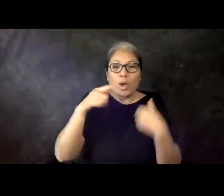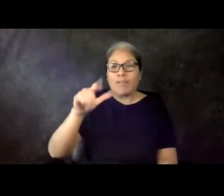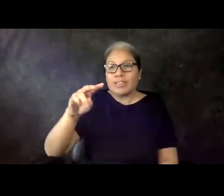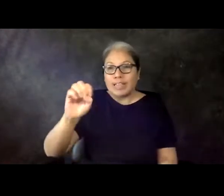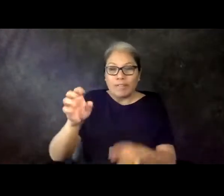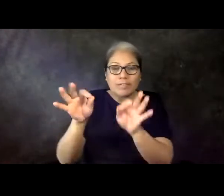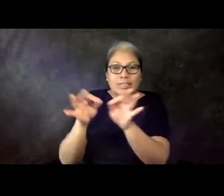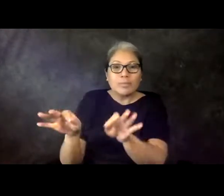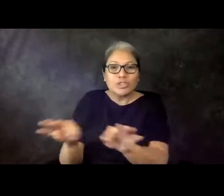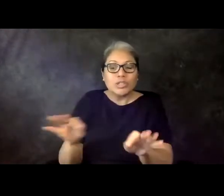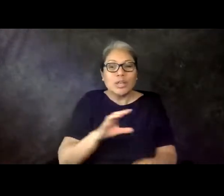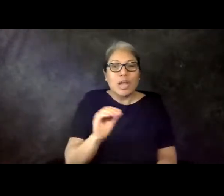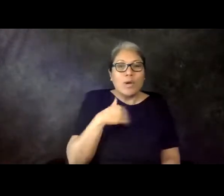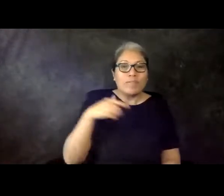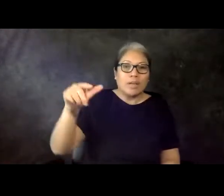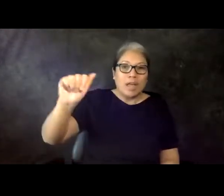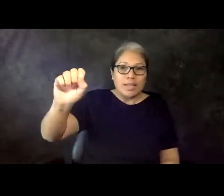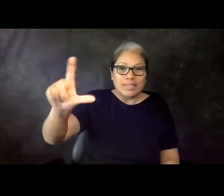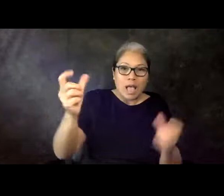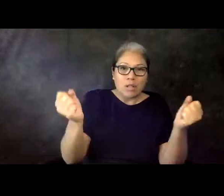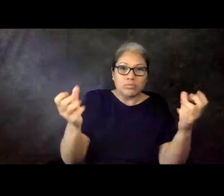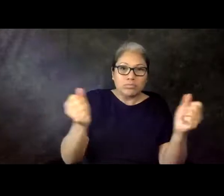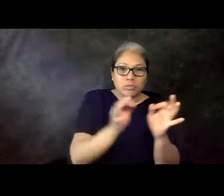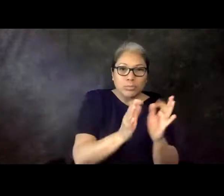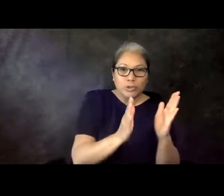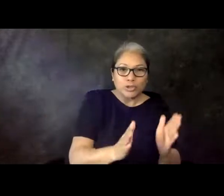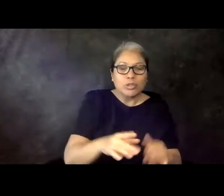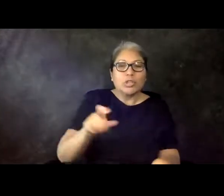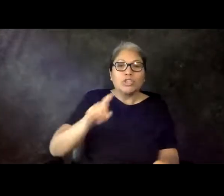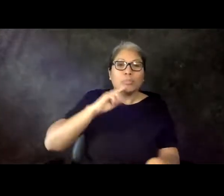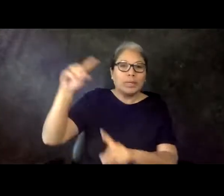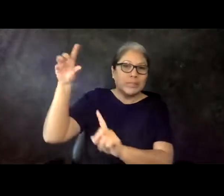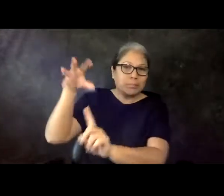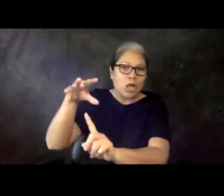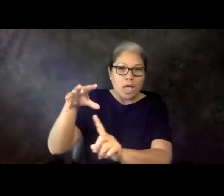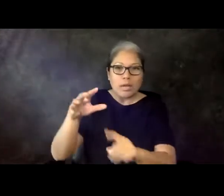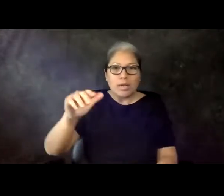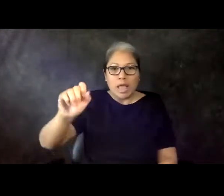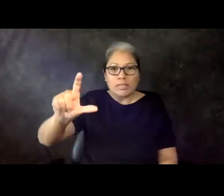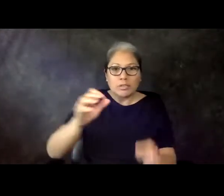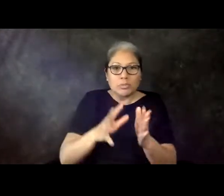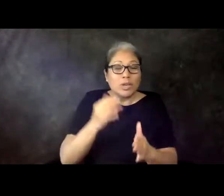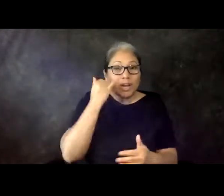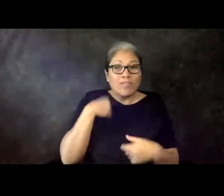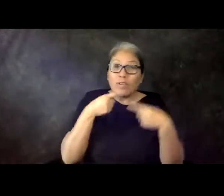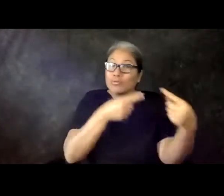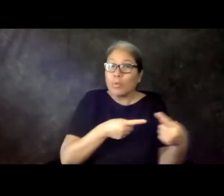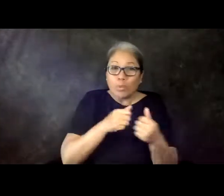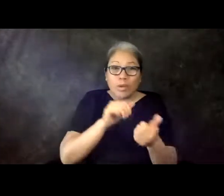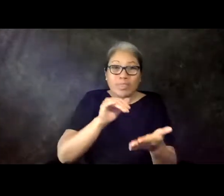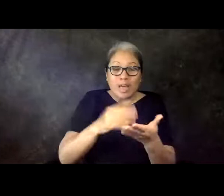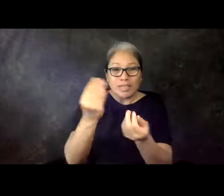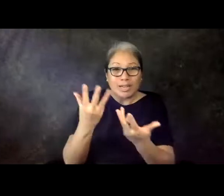captioning and ASL. The ASL should be spotlighted. If you have any trouble, let us know in the chat,